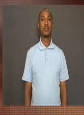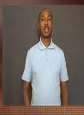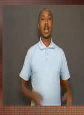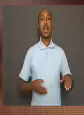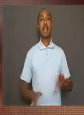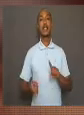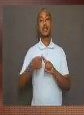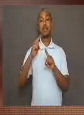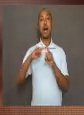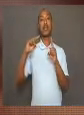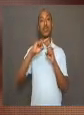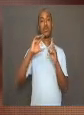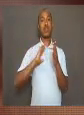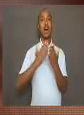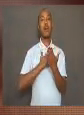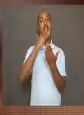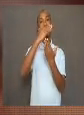Let's get back to our lesson.